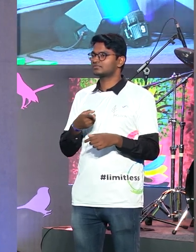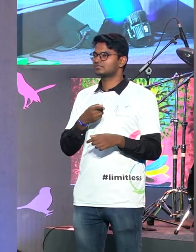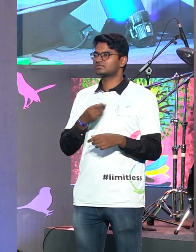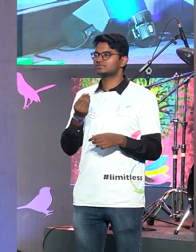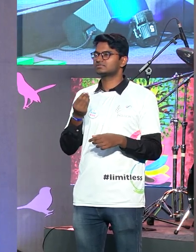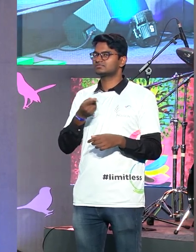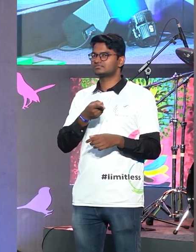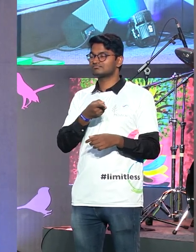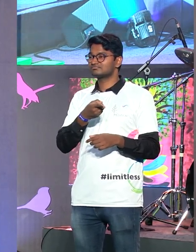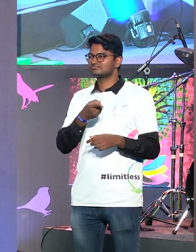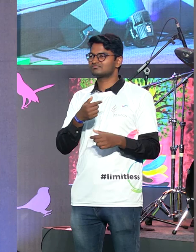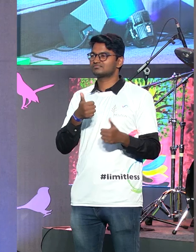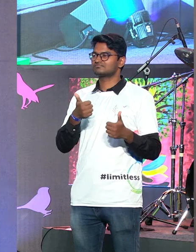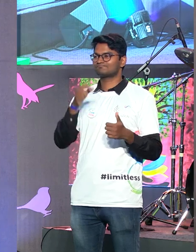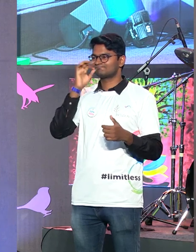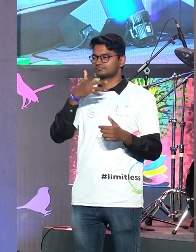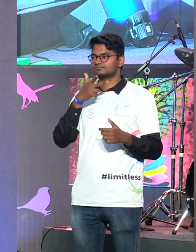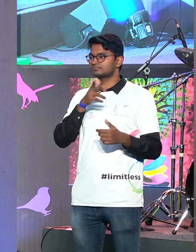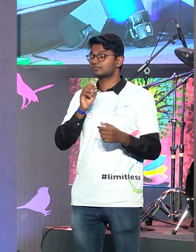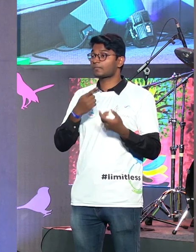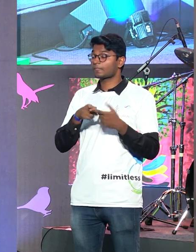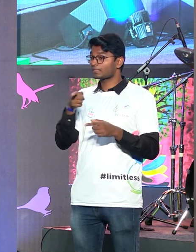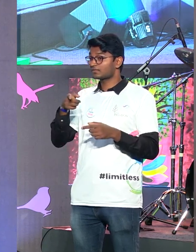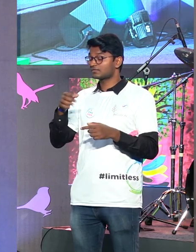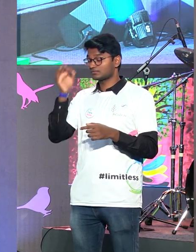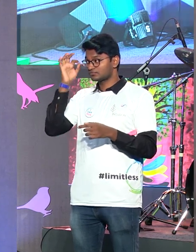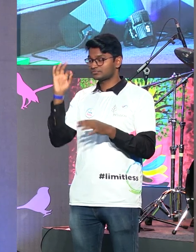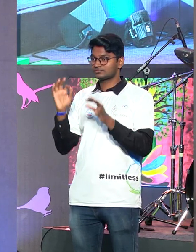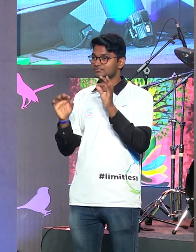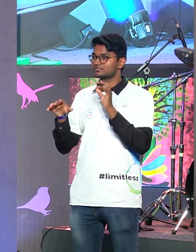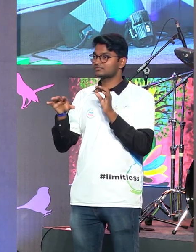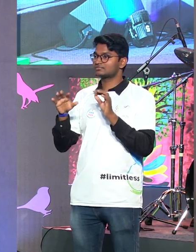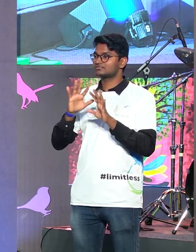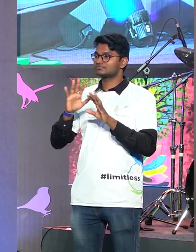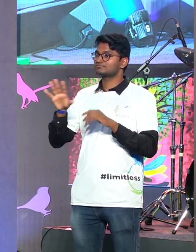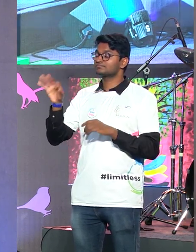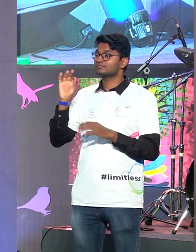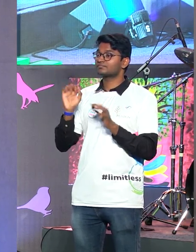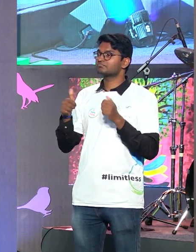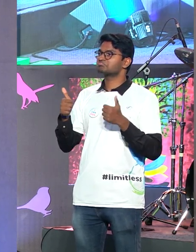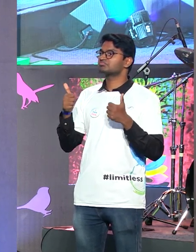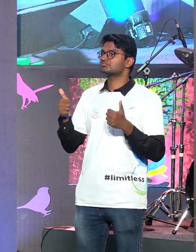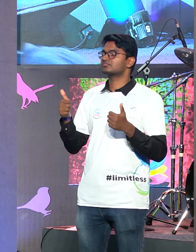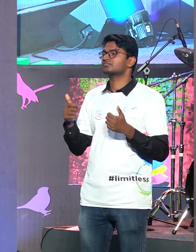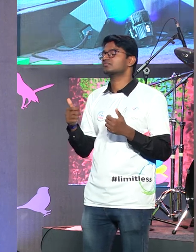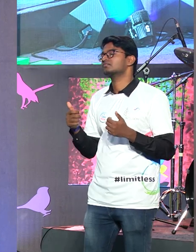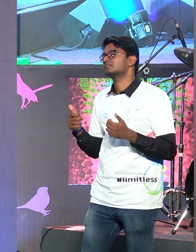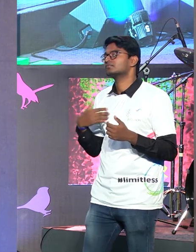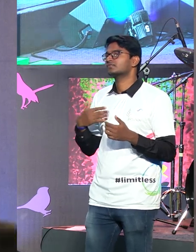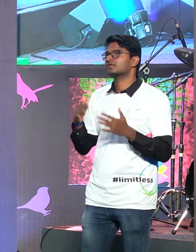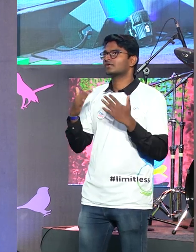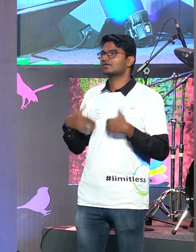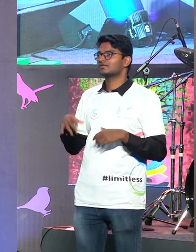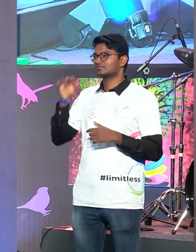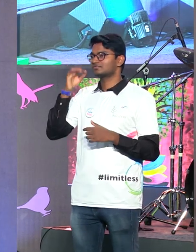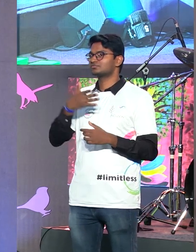films. So definitely there's a greater need. In fact, just before we were coming up, I was telling Ferose that in my next film, you have to help